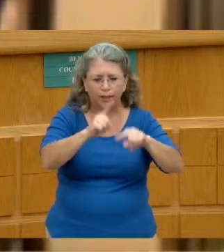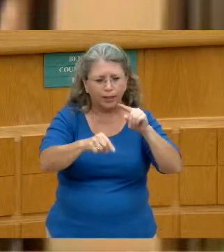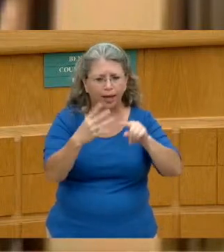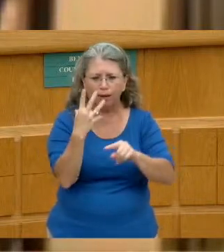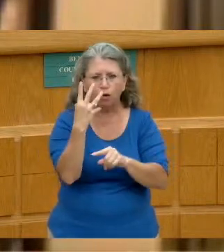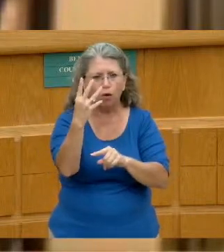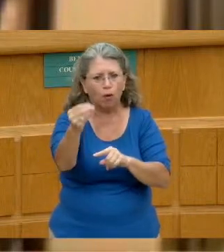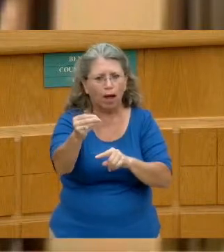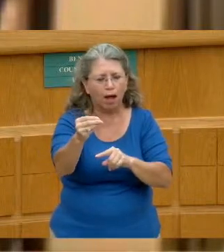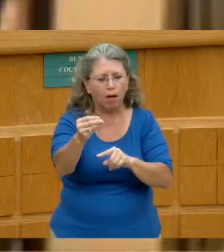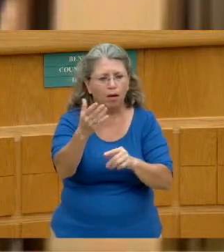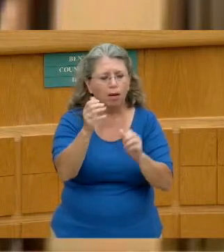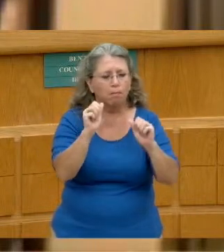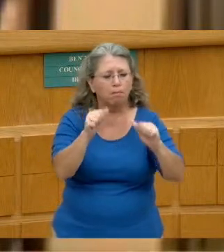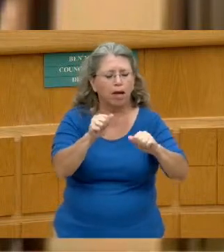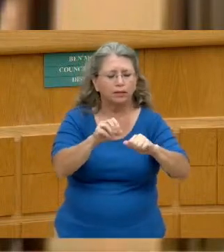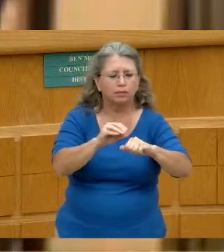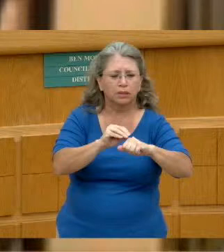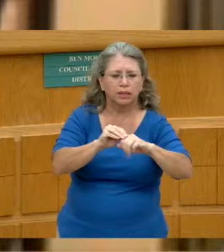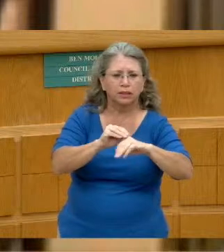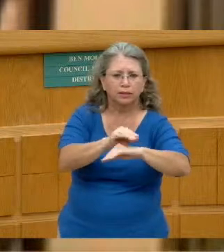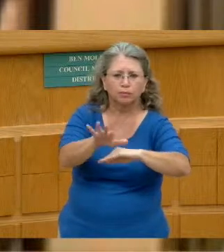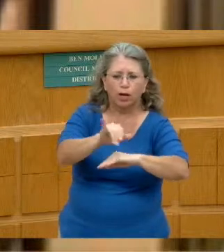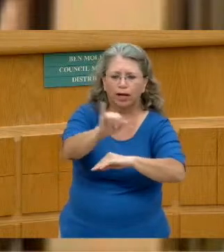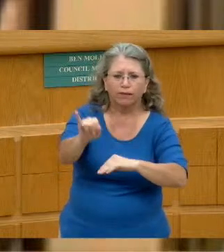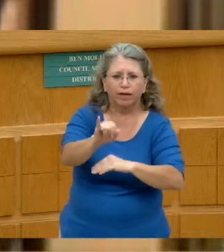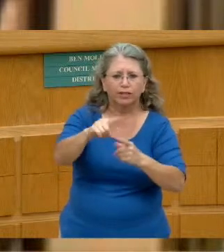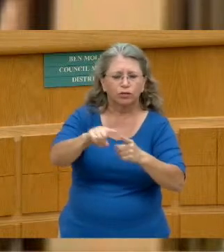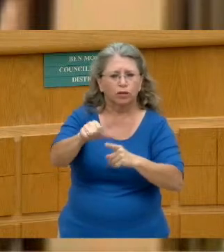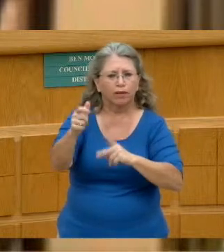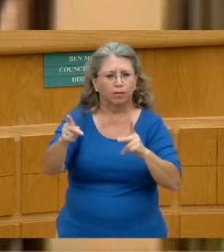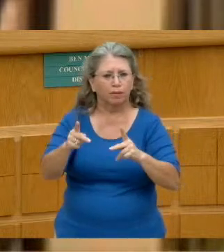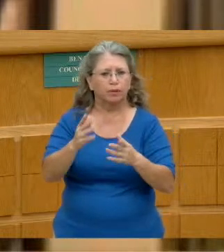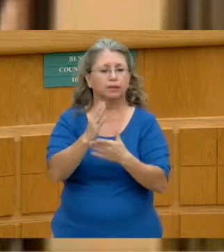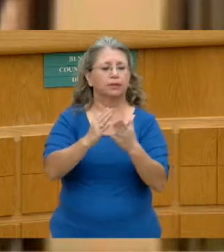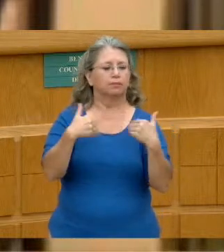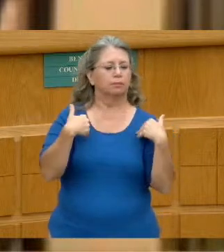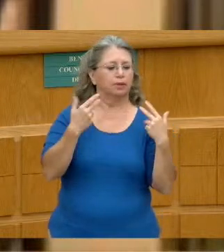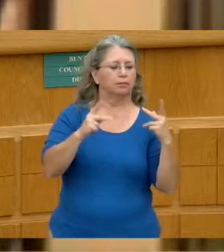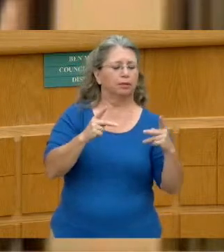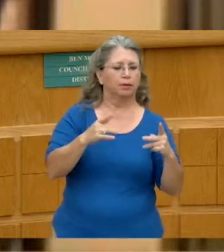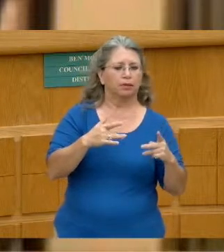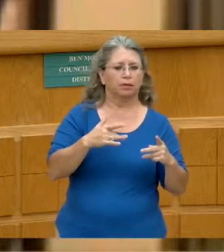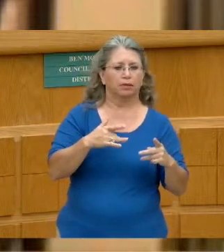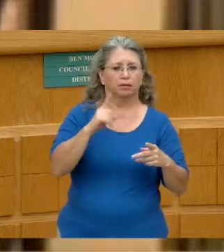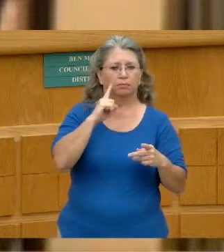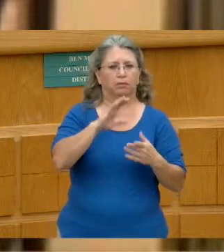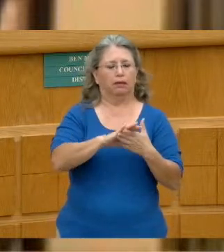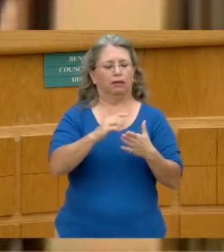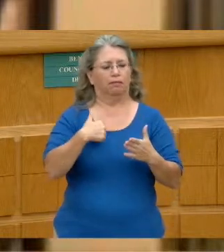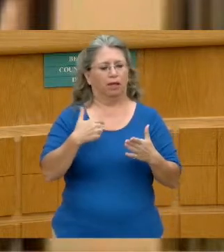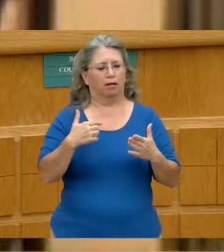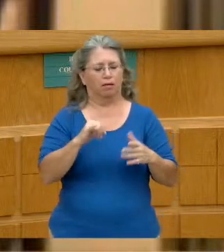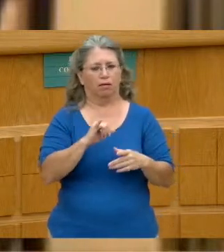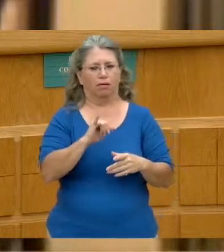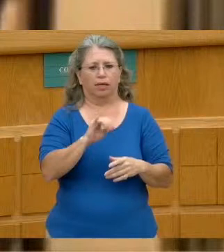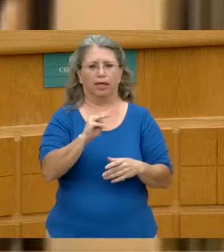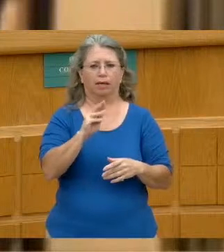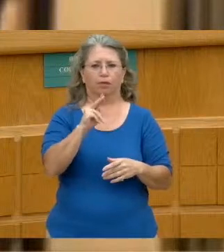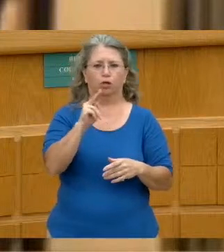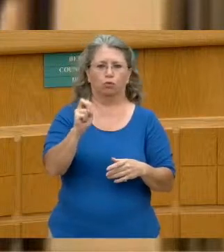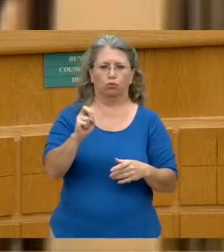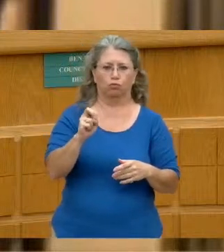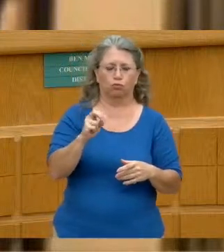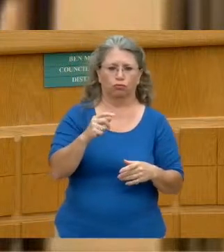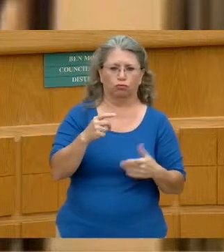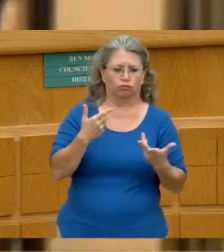They believe that they're immune to everything and everybody else is immune along with them, and they are not. So it's very important that you